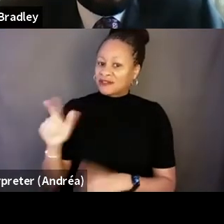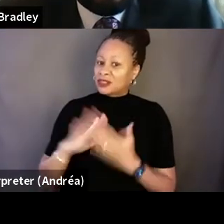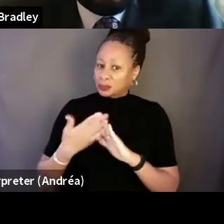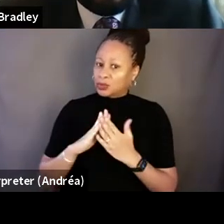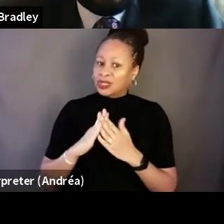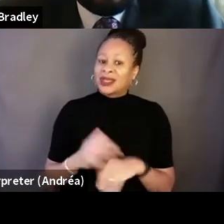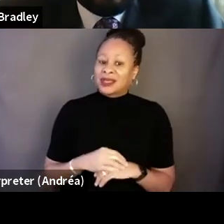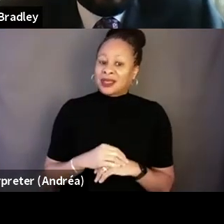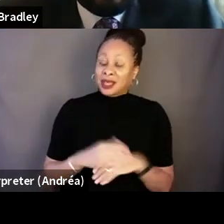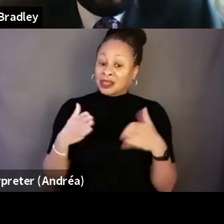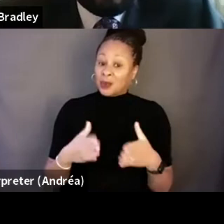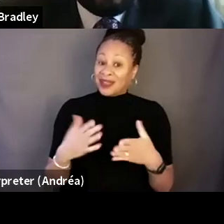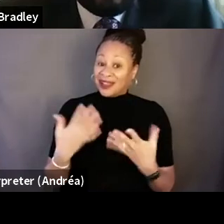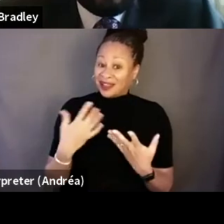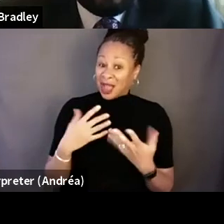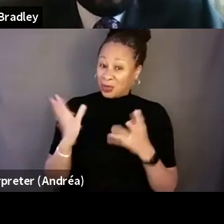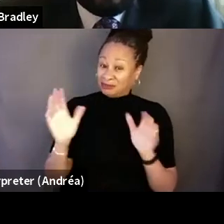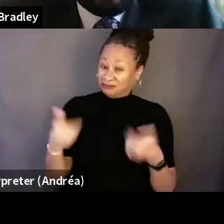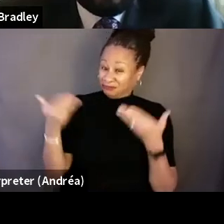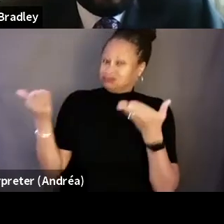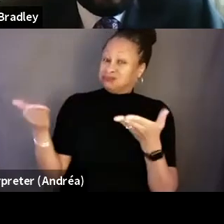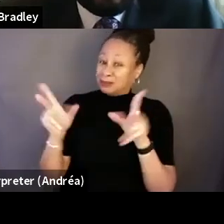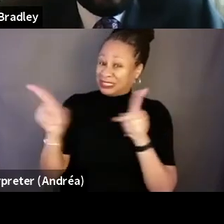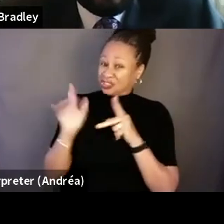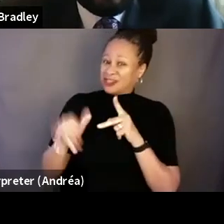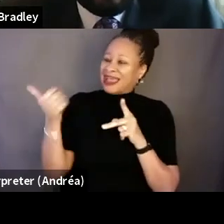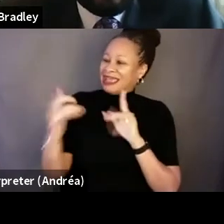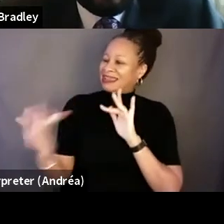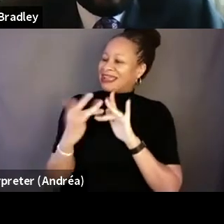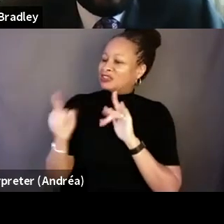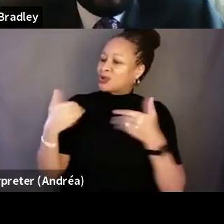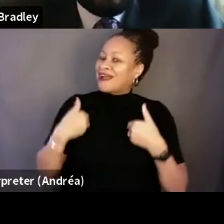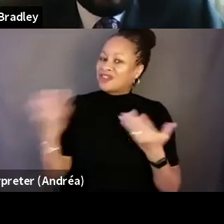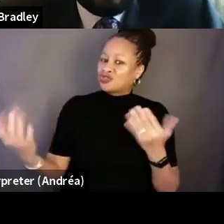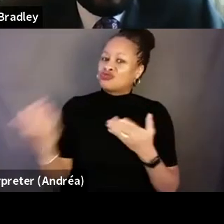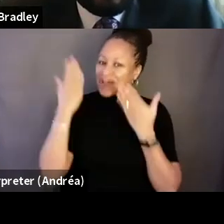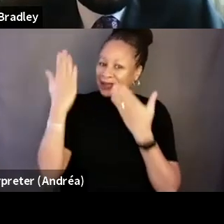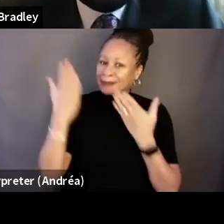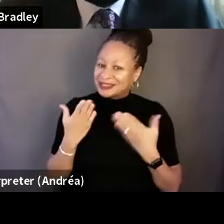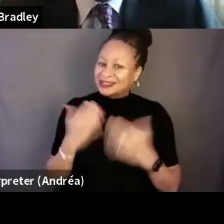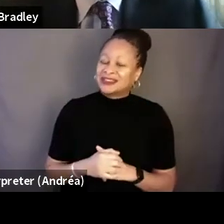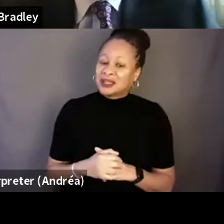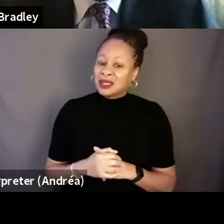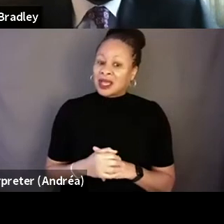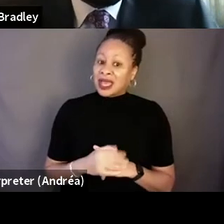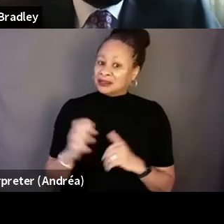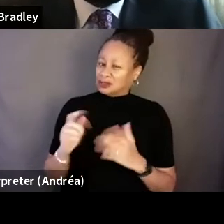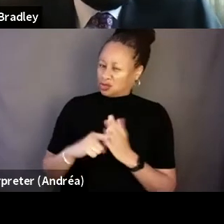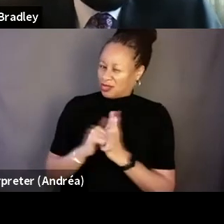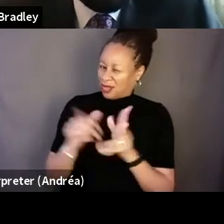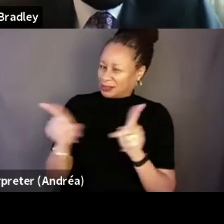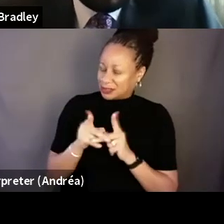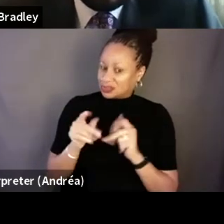And the way that I would word it is say, are there any contacts that you might have that you recommend? And go at it that way,